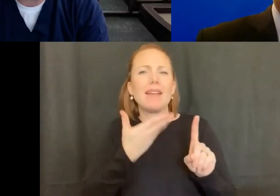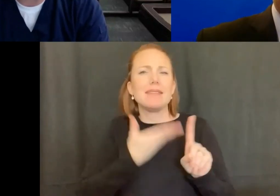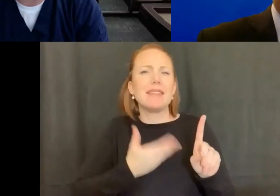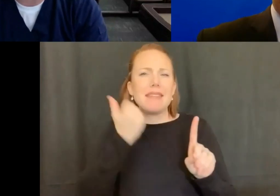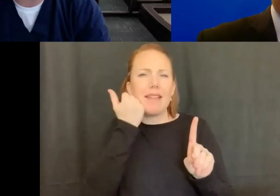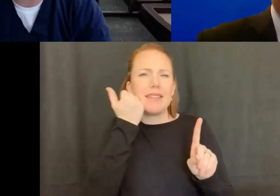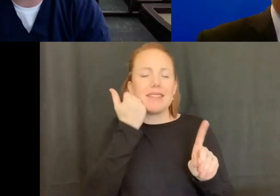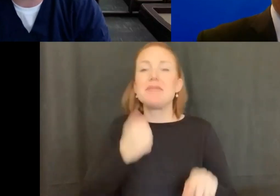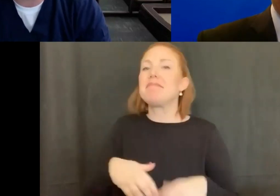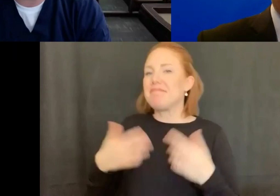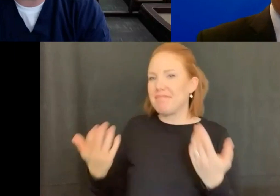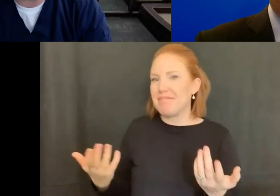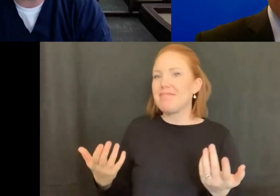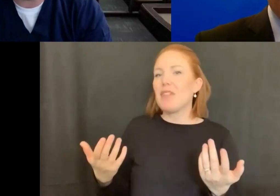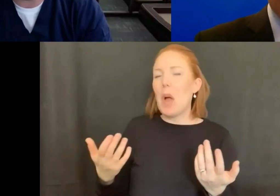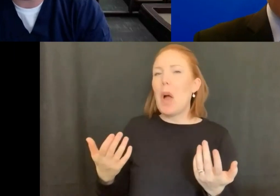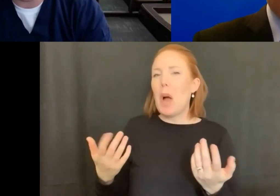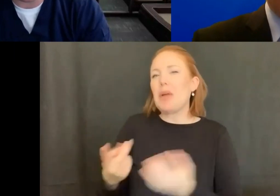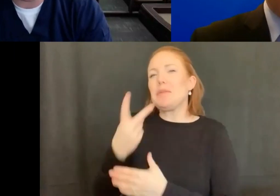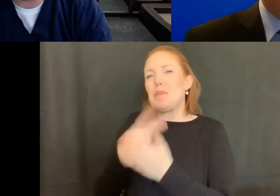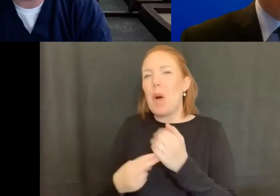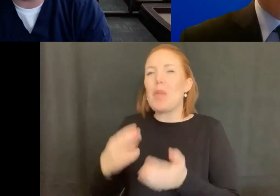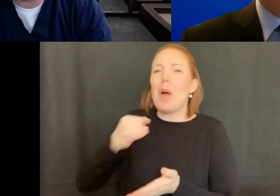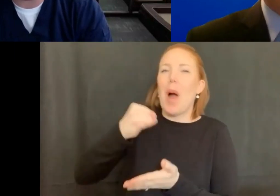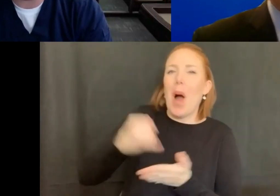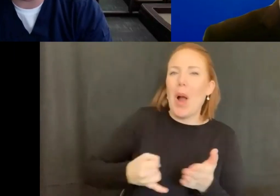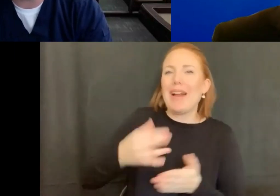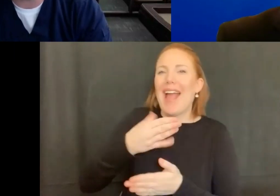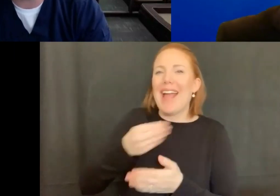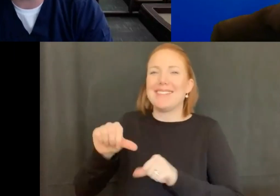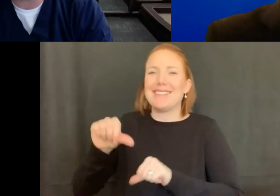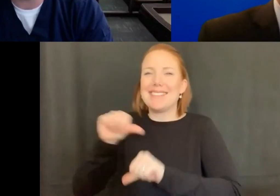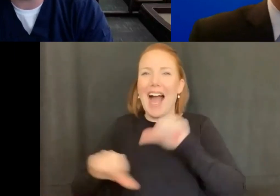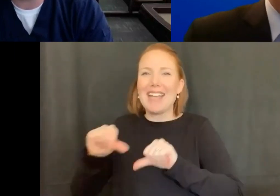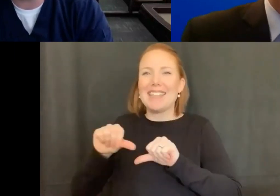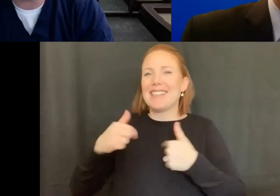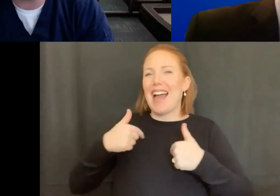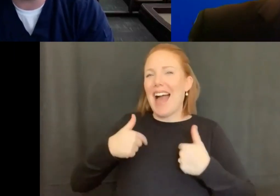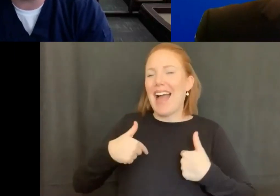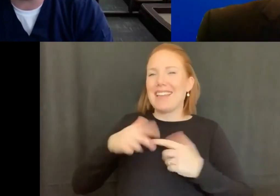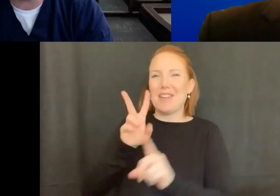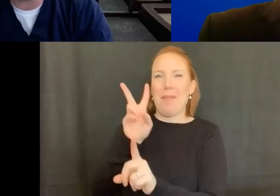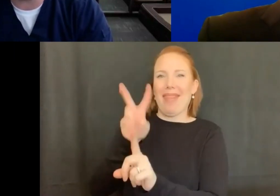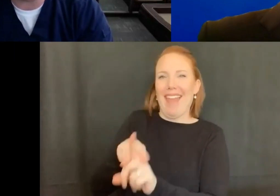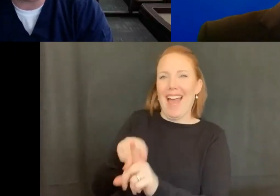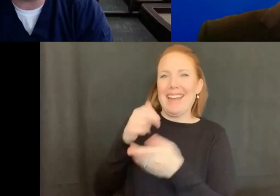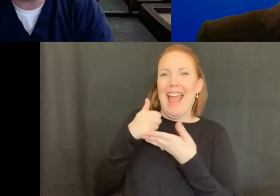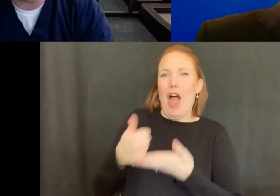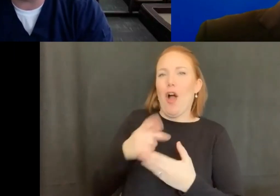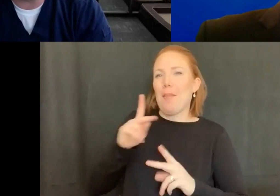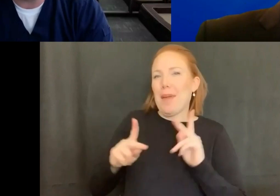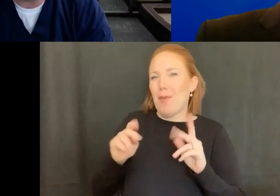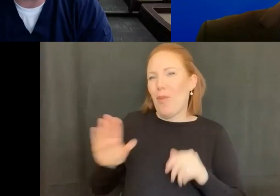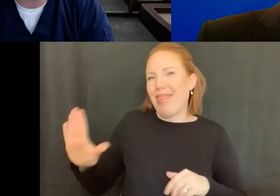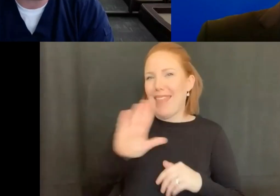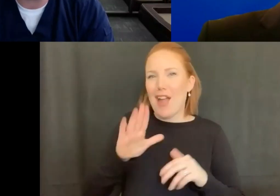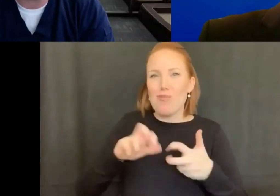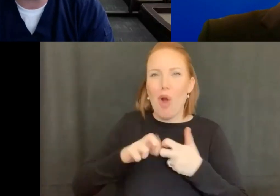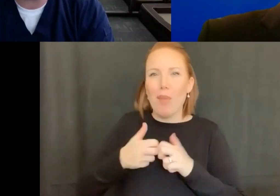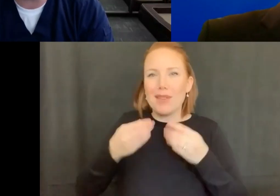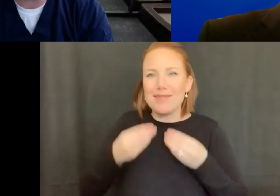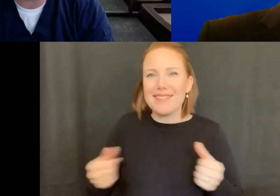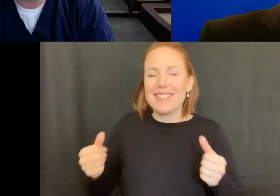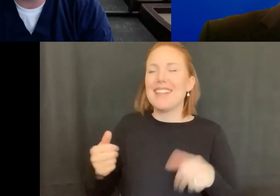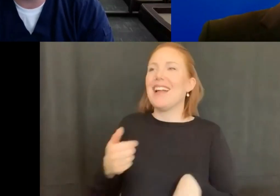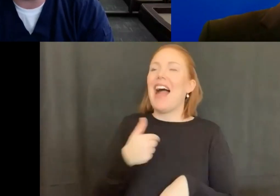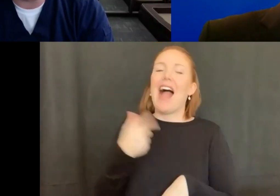to be that amalgamation of art and science that I get to apply to help people with their problems. I've always had an